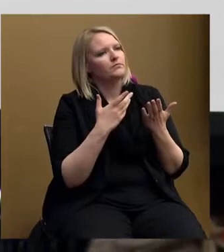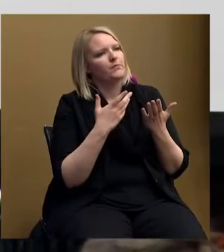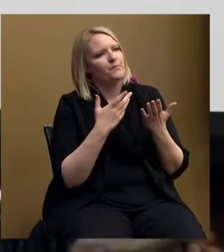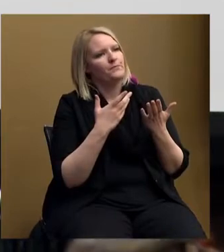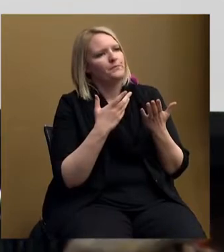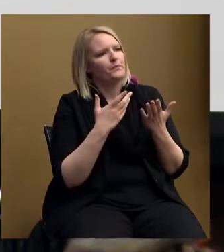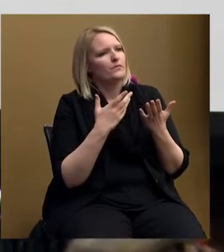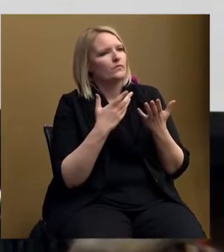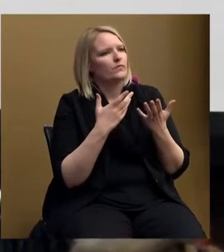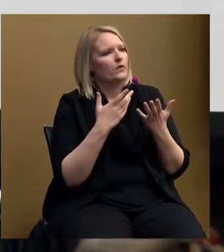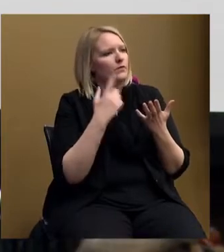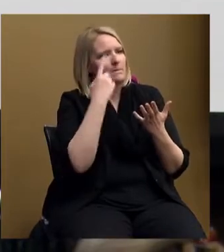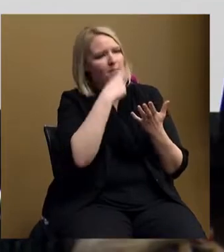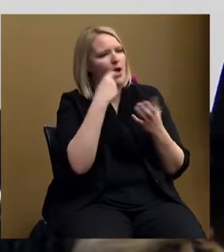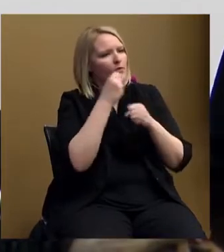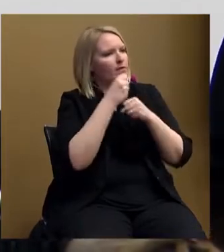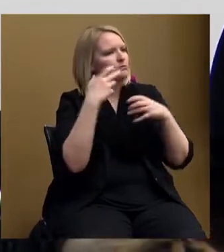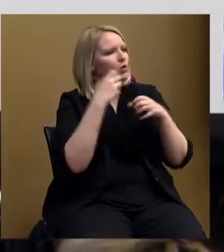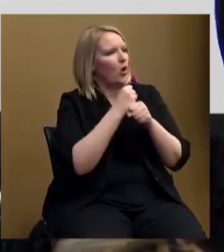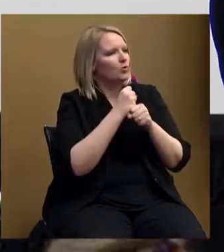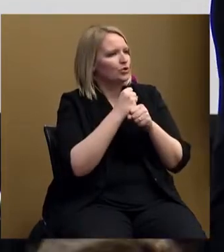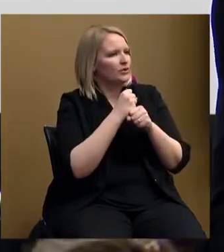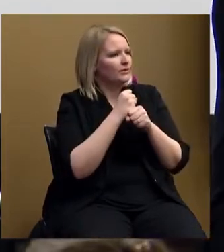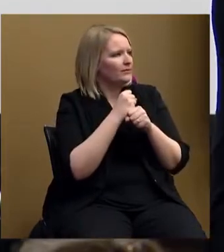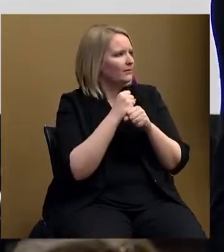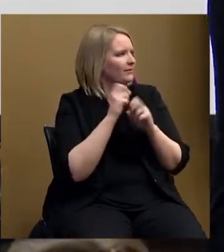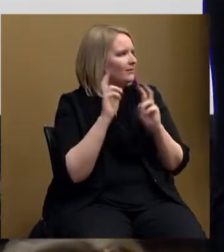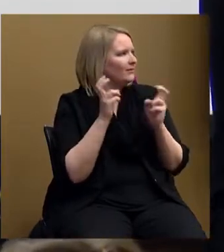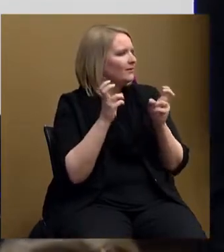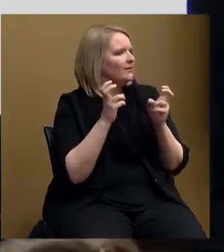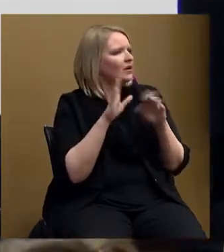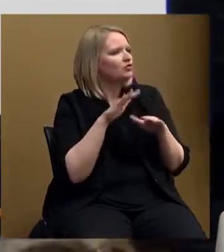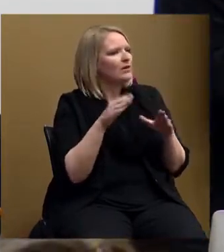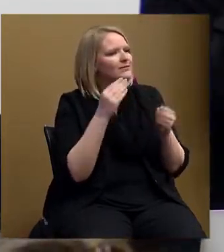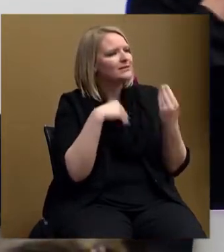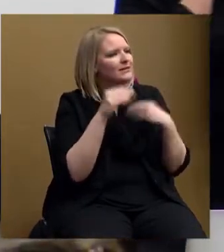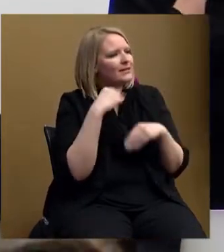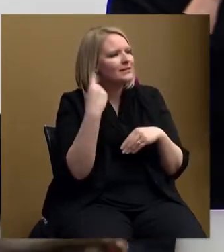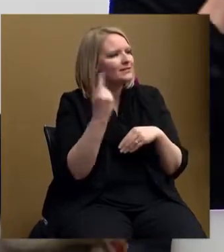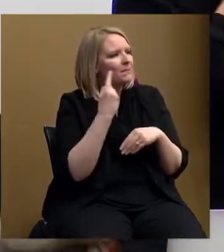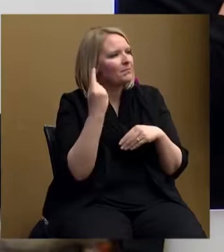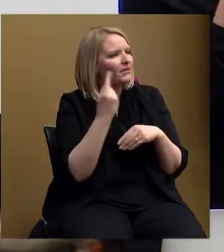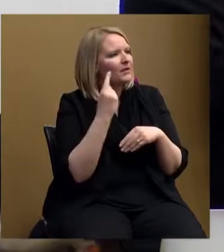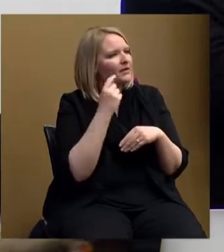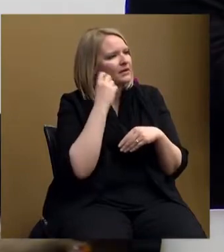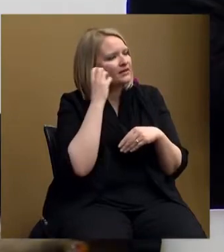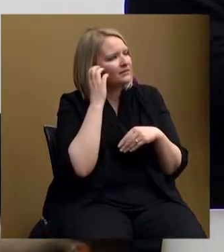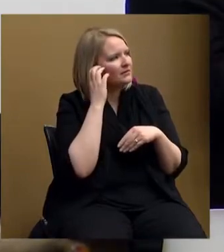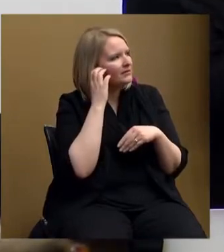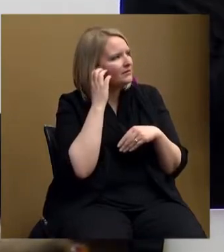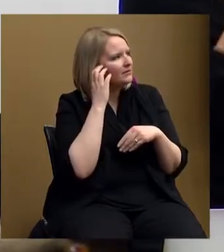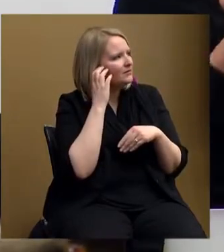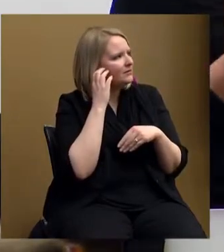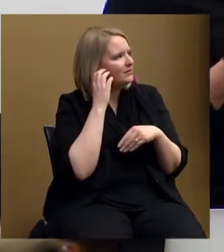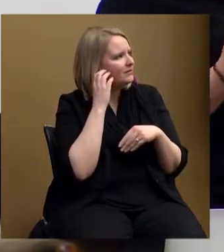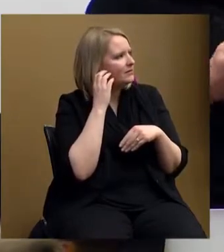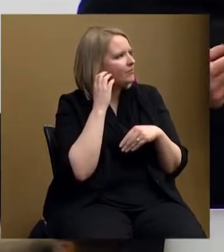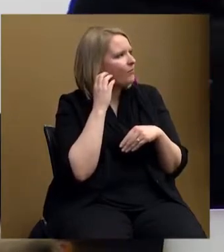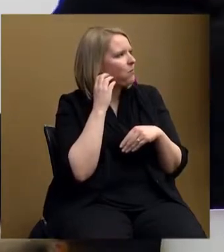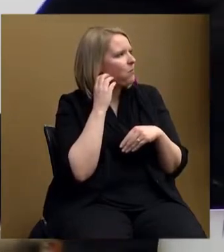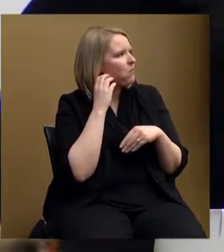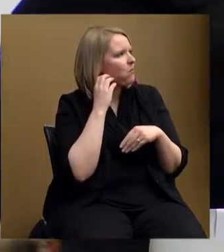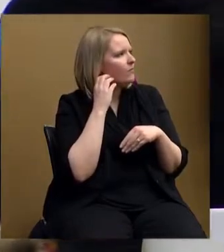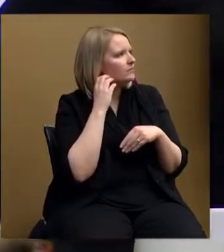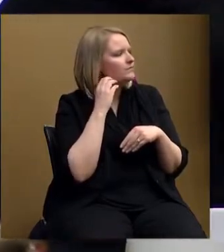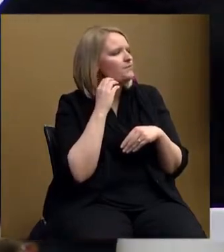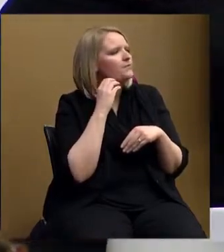the explosion in the mouth that can occur gustatorially when a child is eating something. It's like they're feeling everything. Oh, when